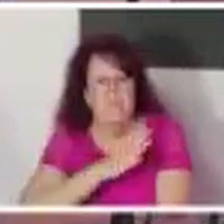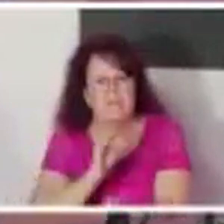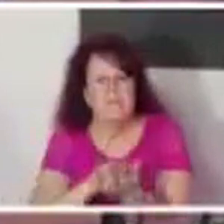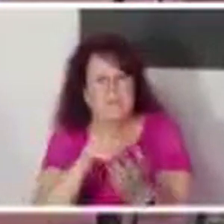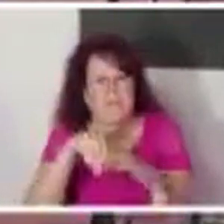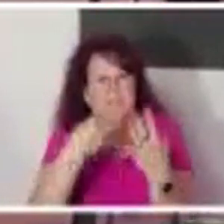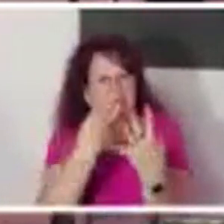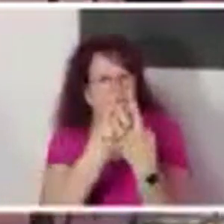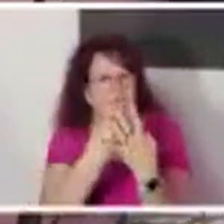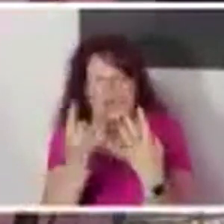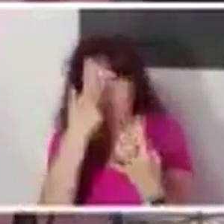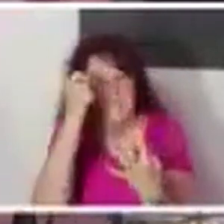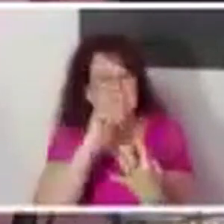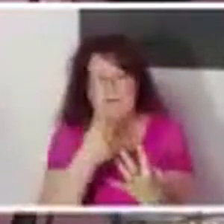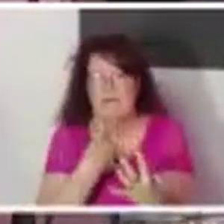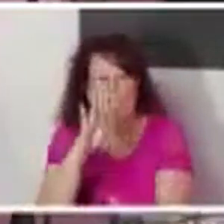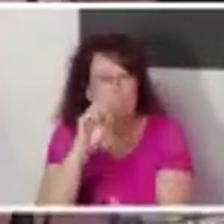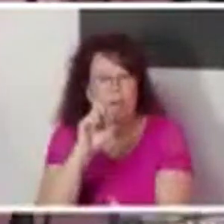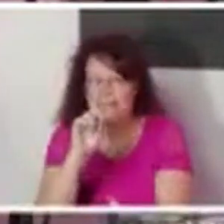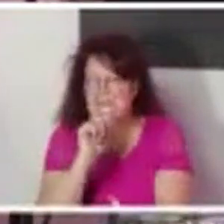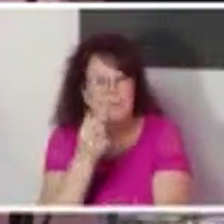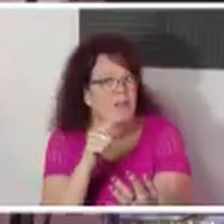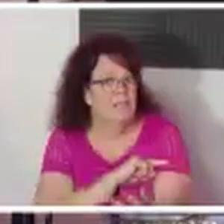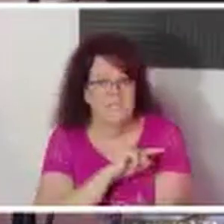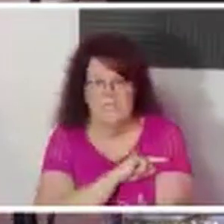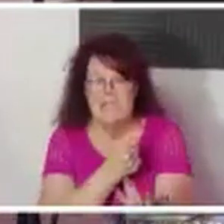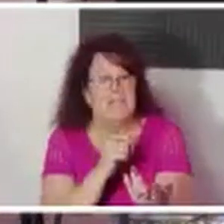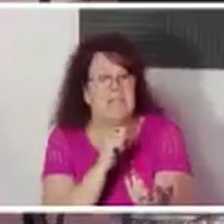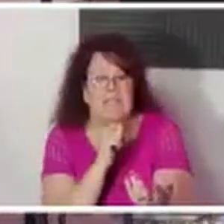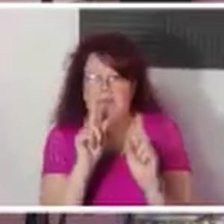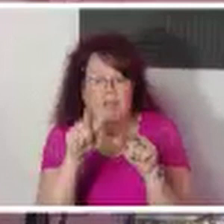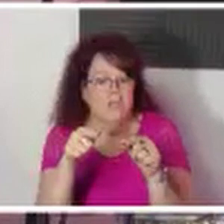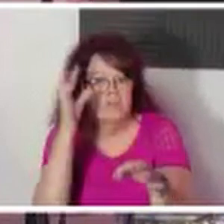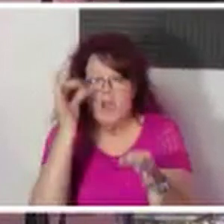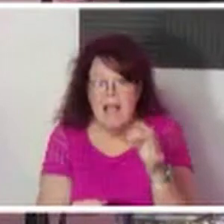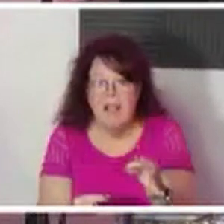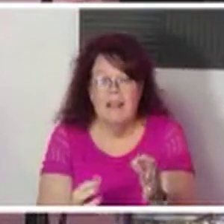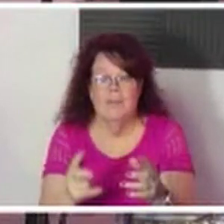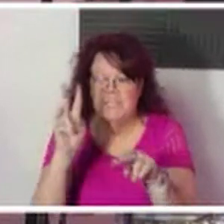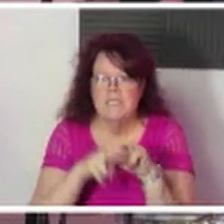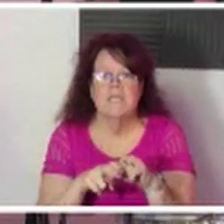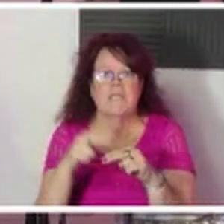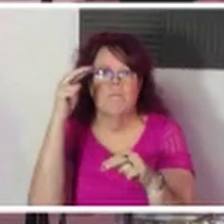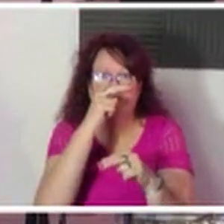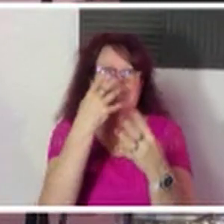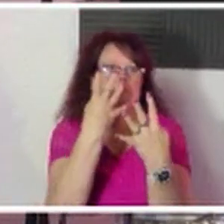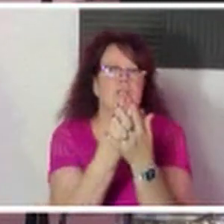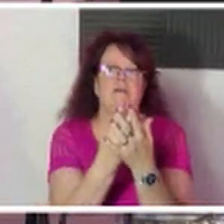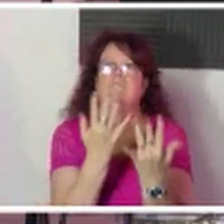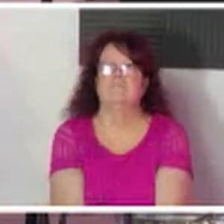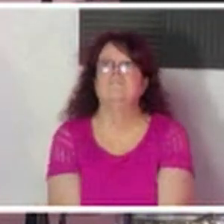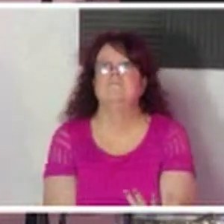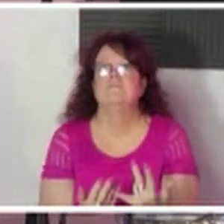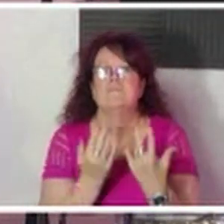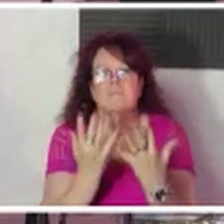only because they don't have bond. That's it. They're not guilty. They haven't gone to trial. They're just sitting in prison or in jail. And